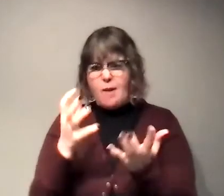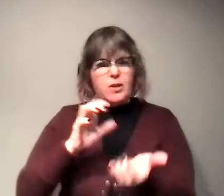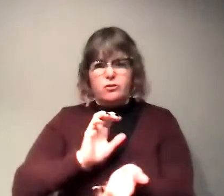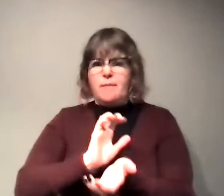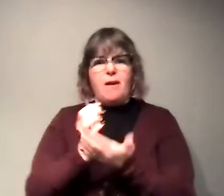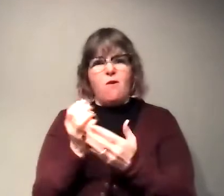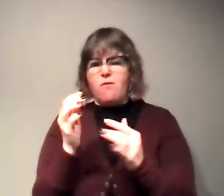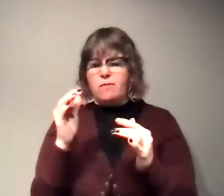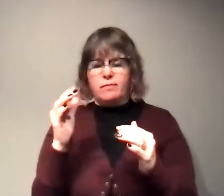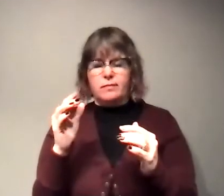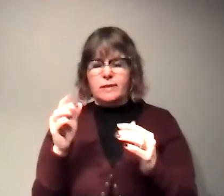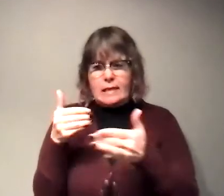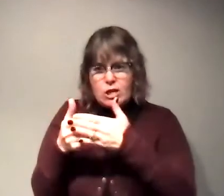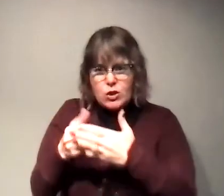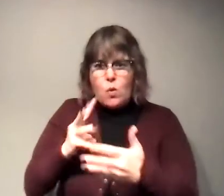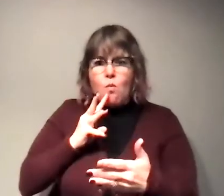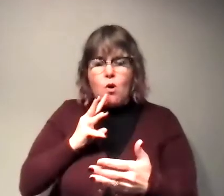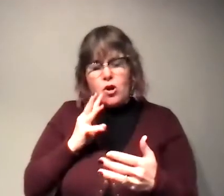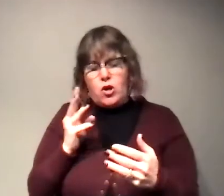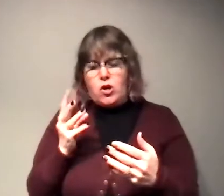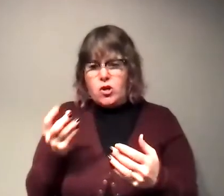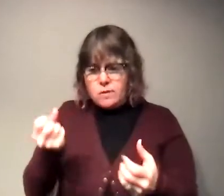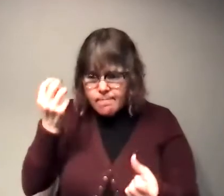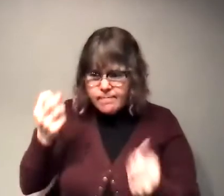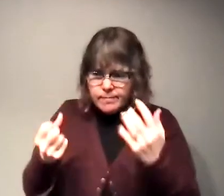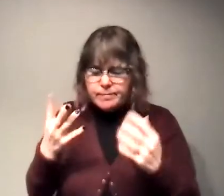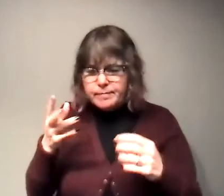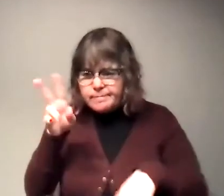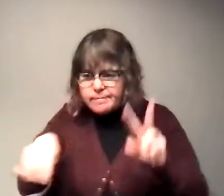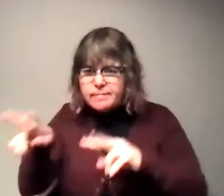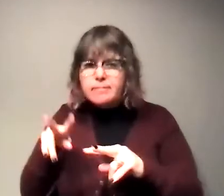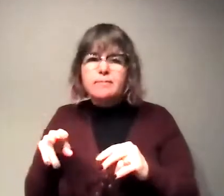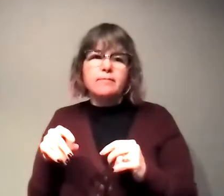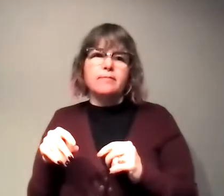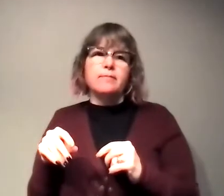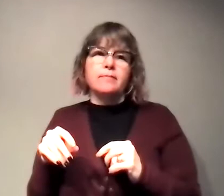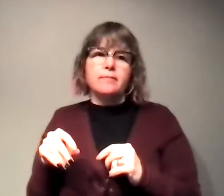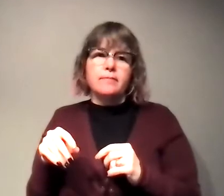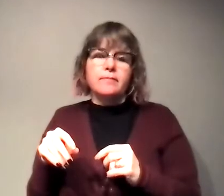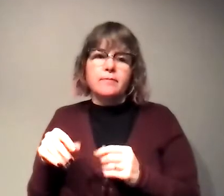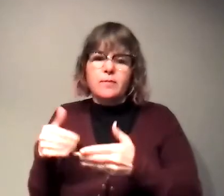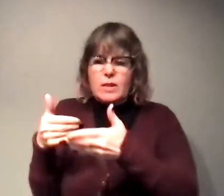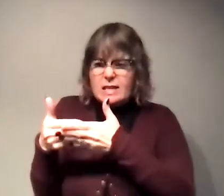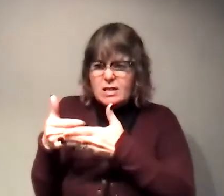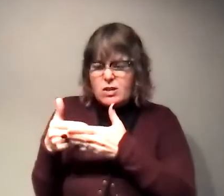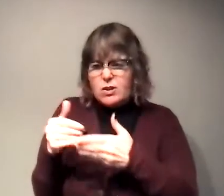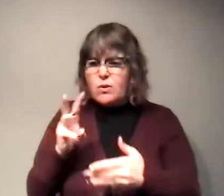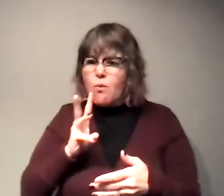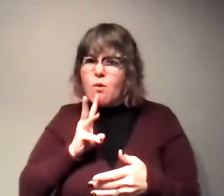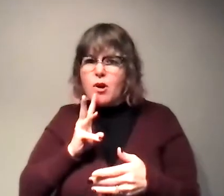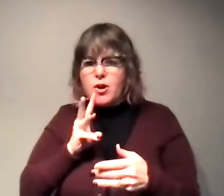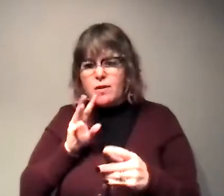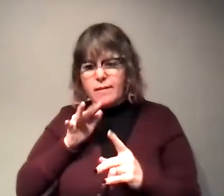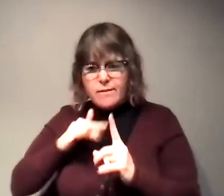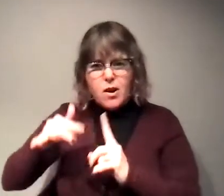like near bodies of water, like mucking around in the riparian or like next to water